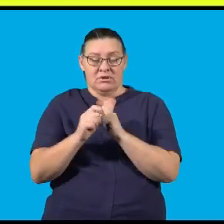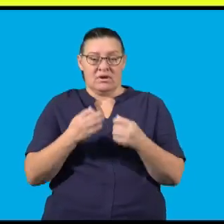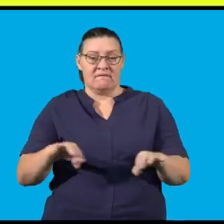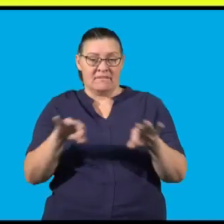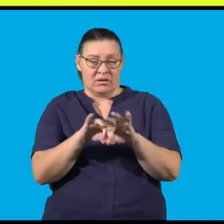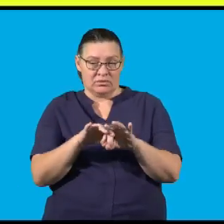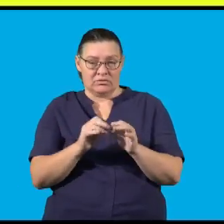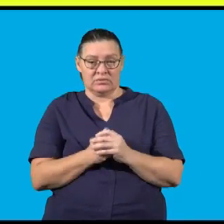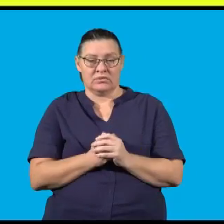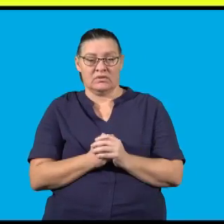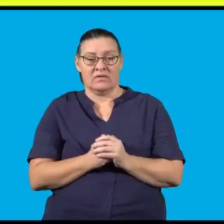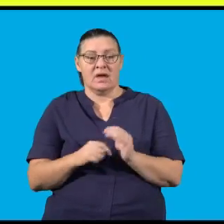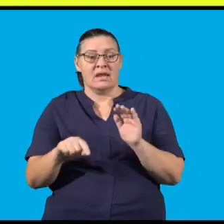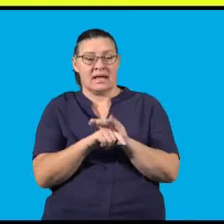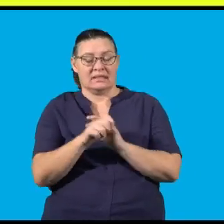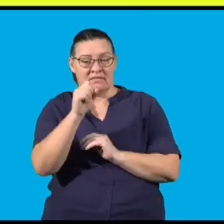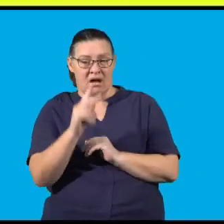Substitute those values in, so you get